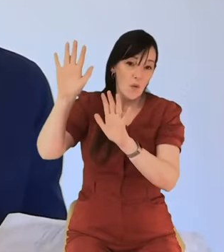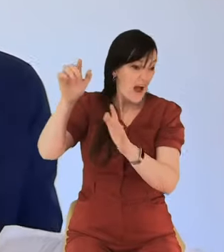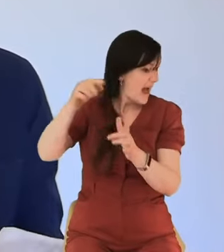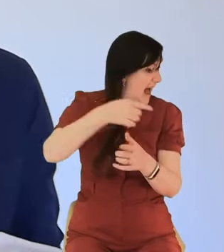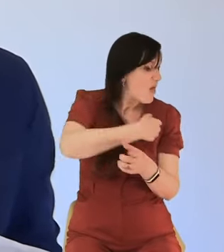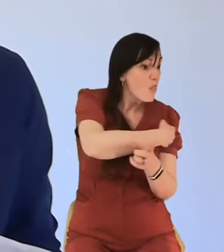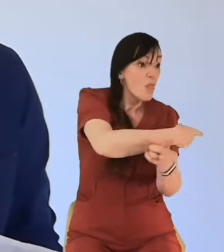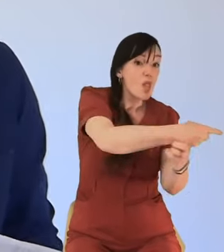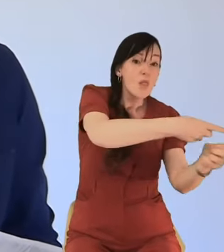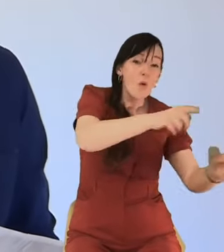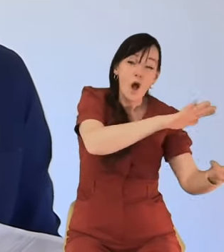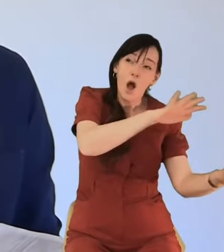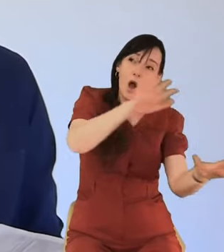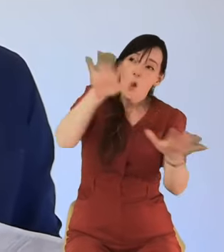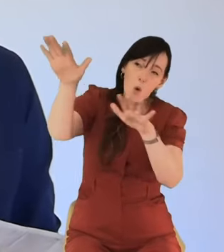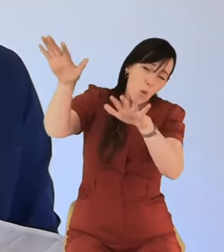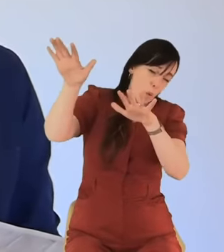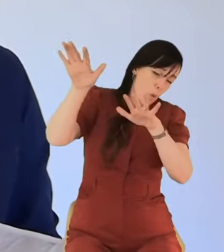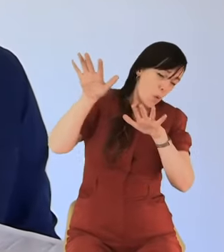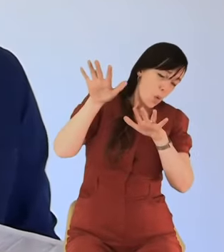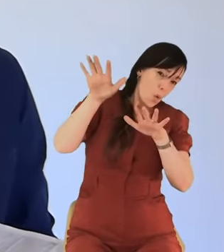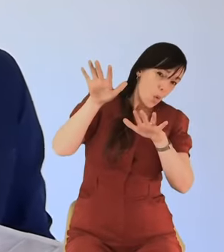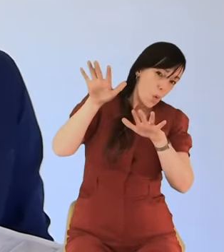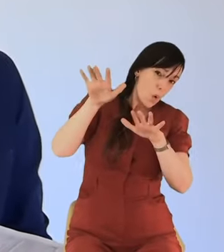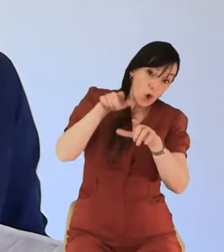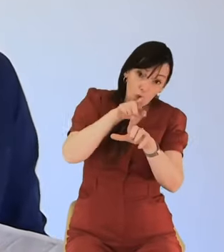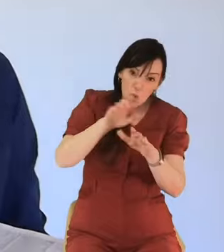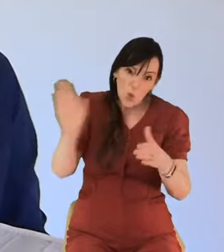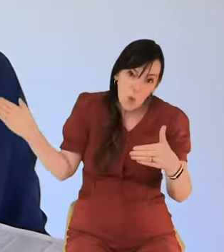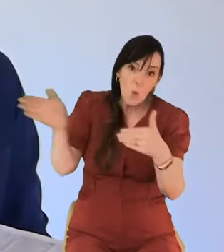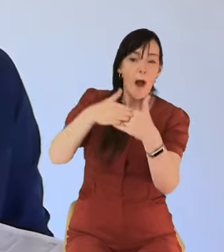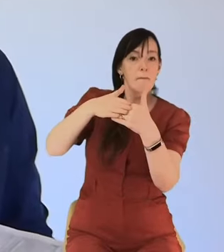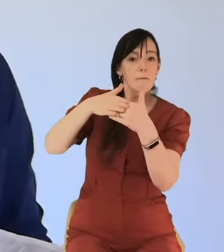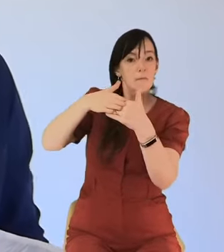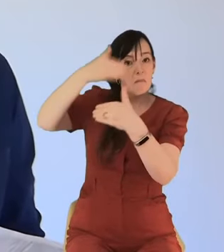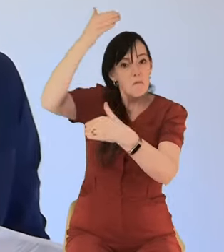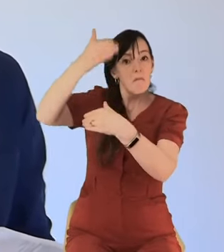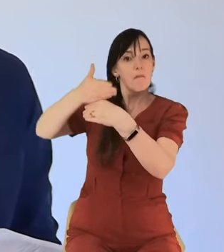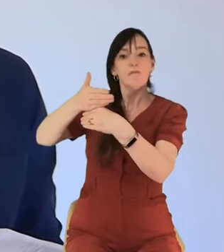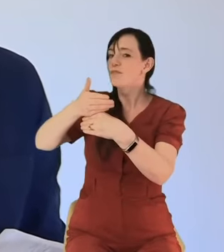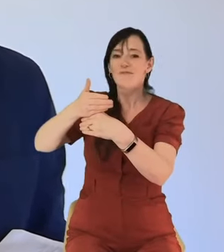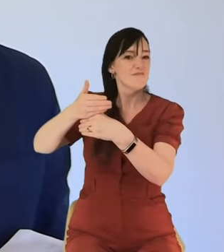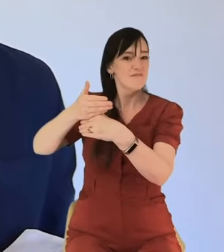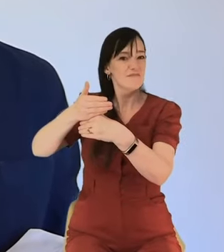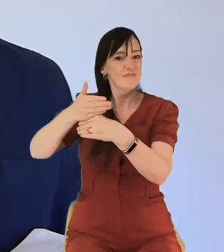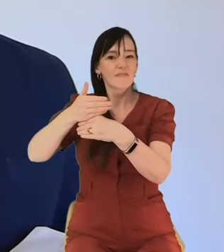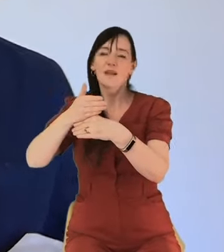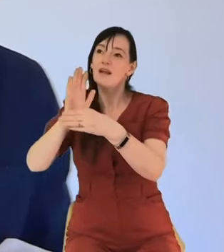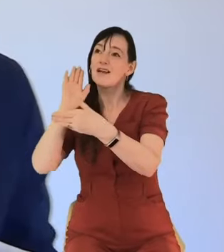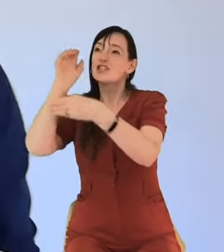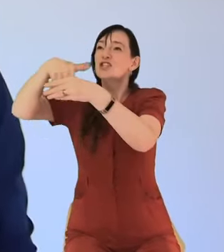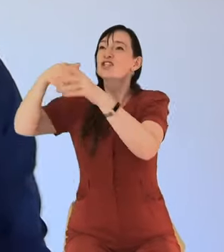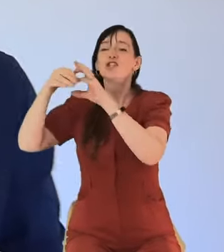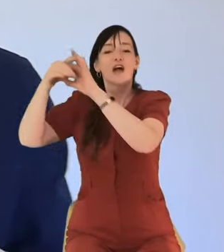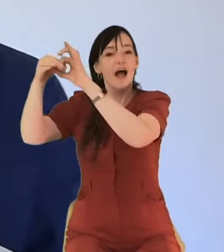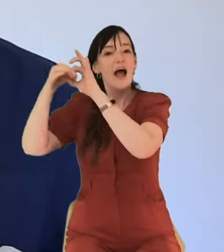world sees his brilliance, you will not be shut out. You will share in it. People will